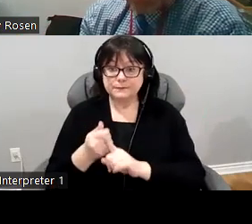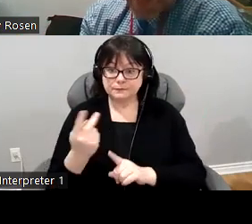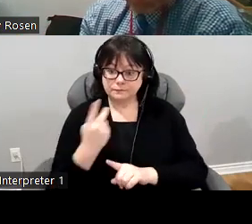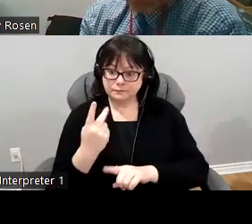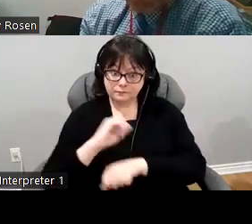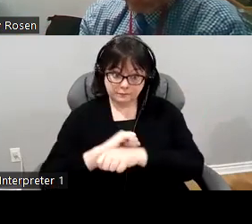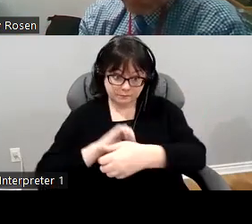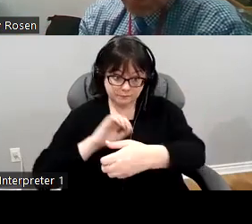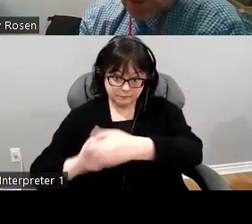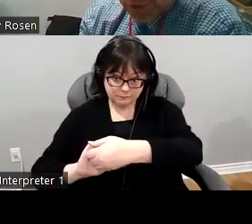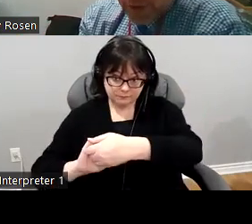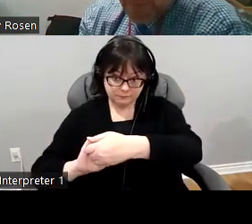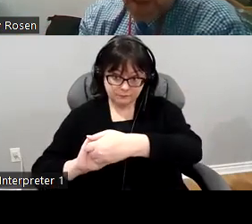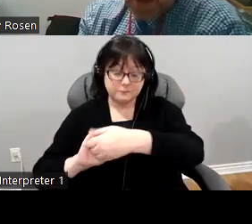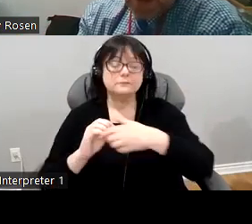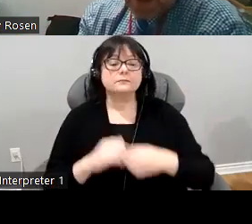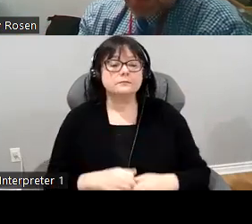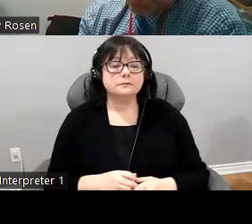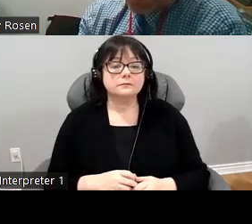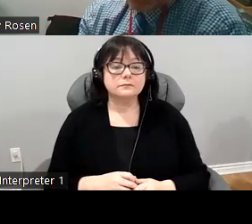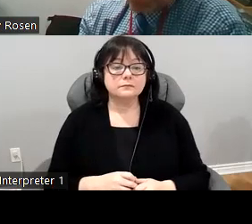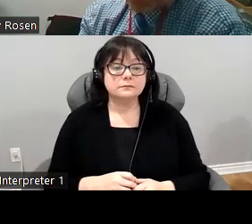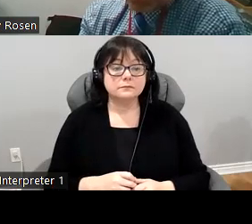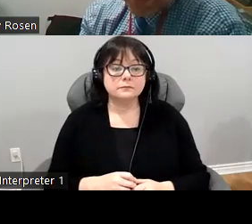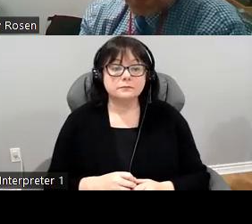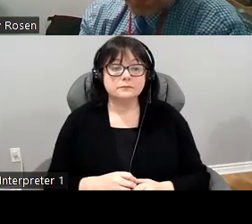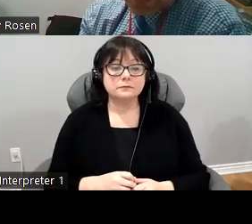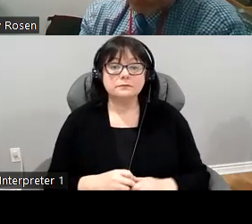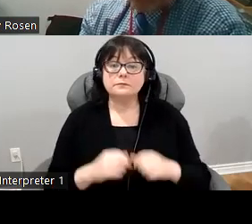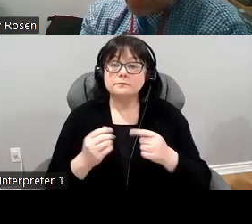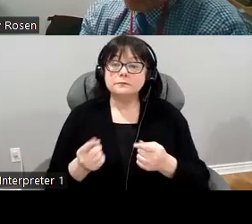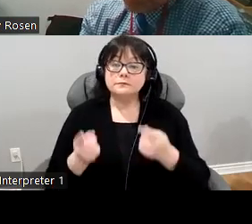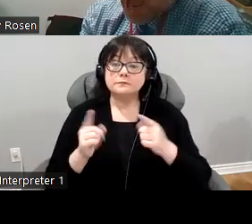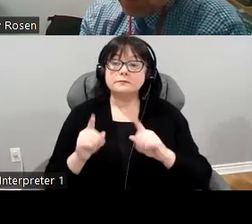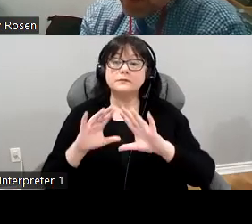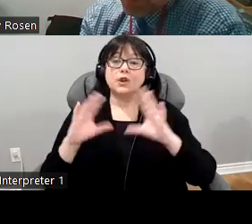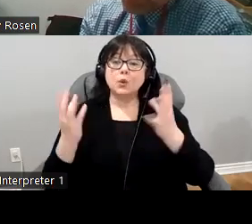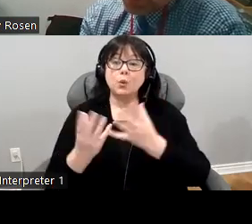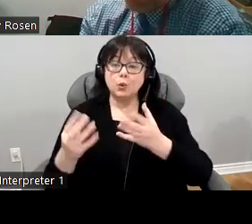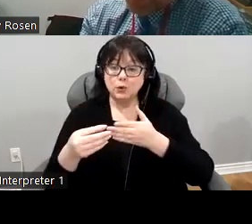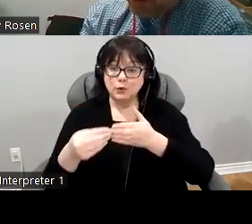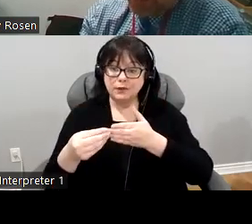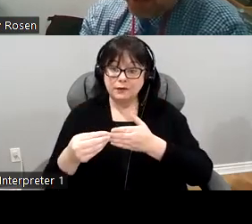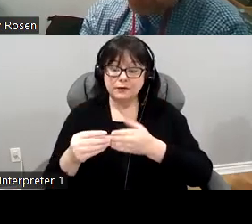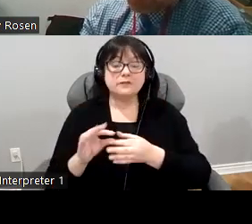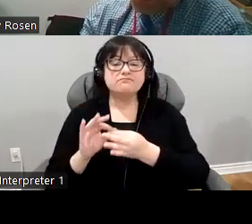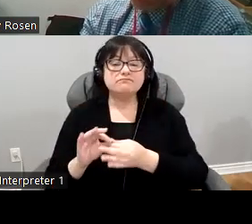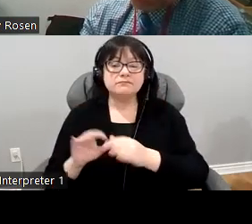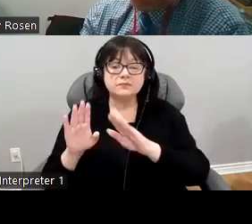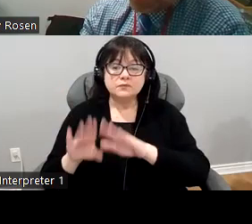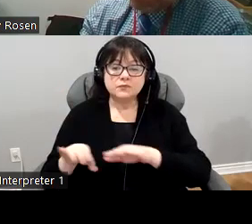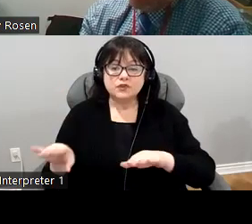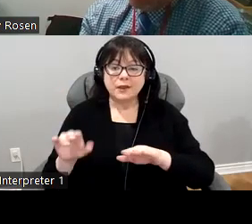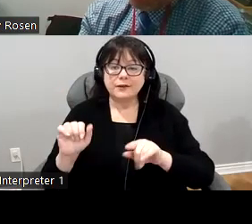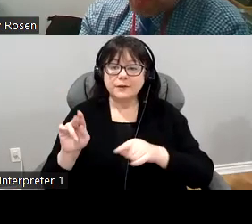out that that institution is one of the world leaders in child abuse detection and response.